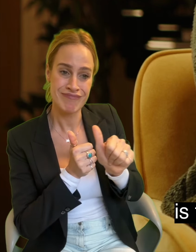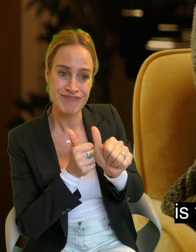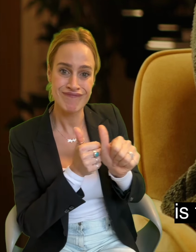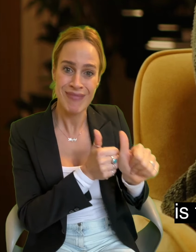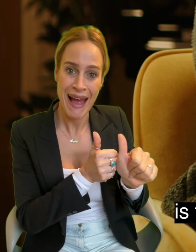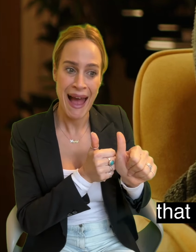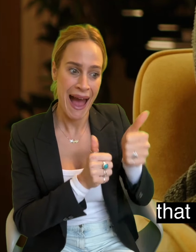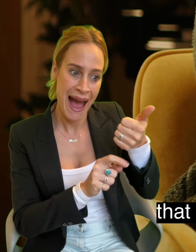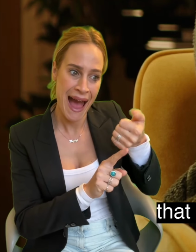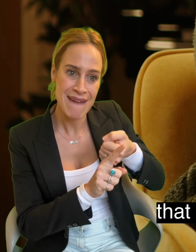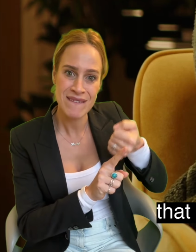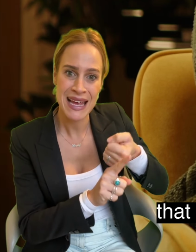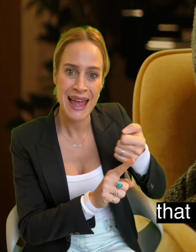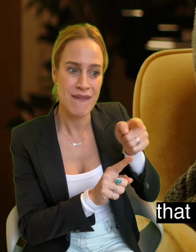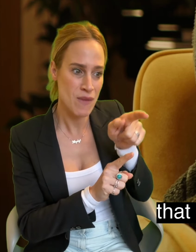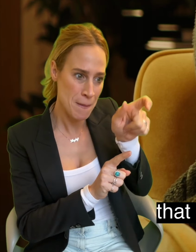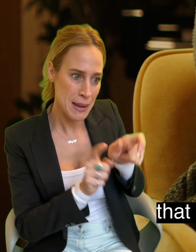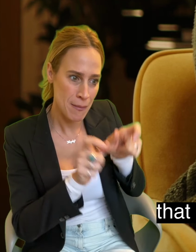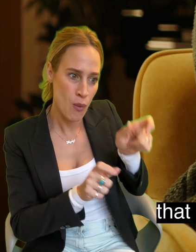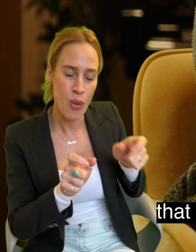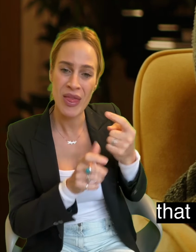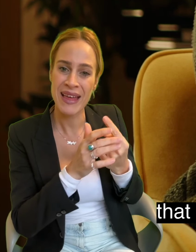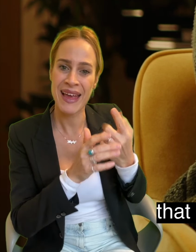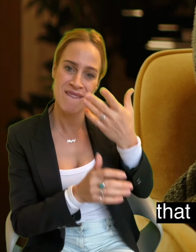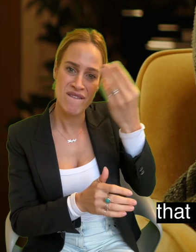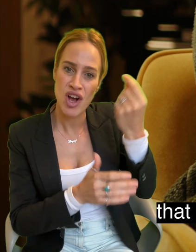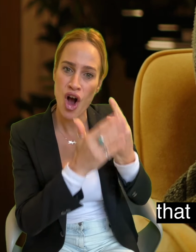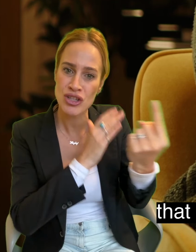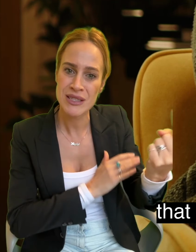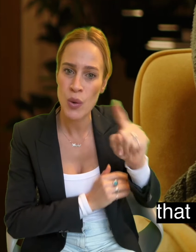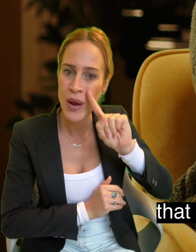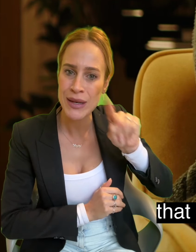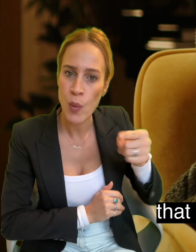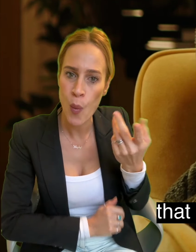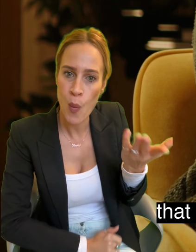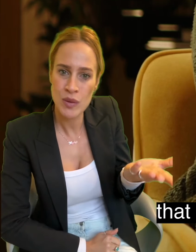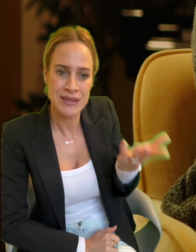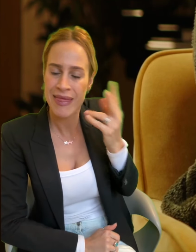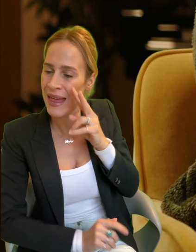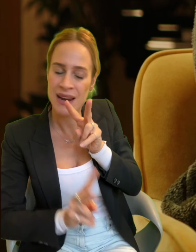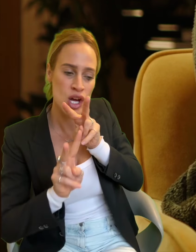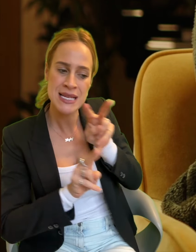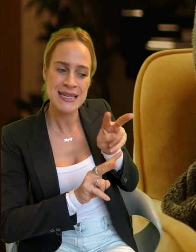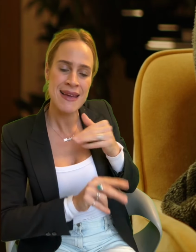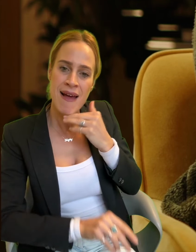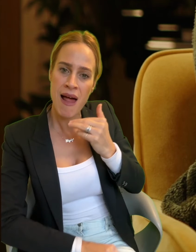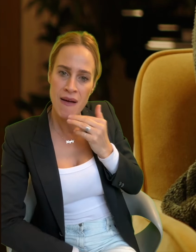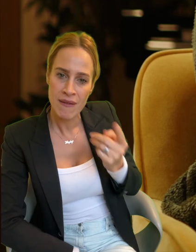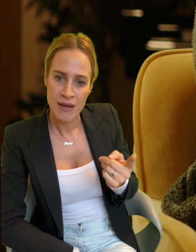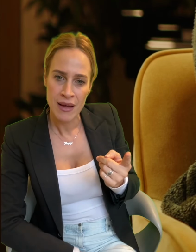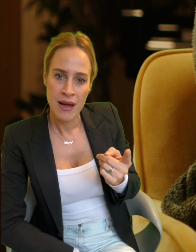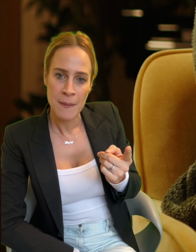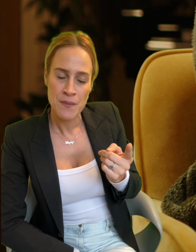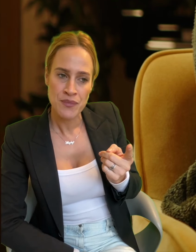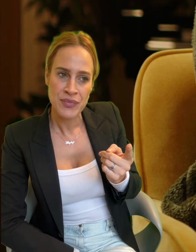out. People that may have been ignored, people that don't get seen enough. So I don't see